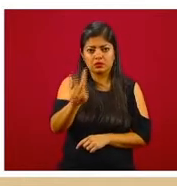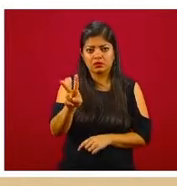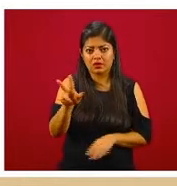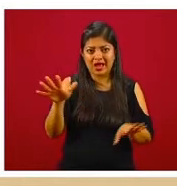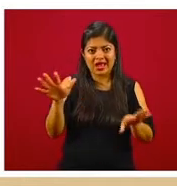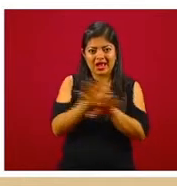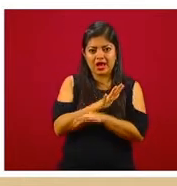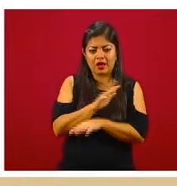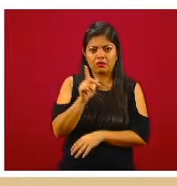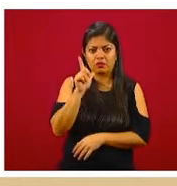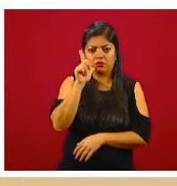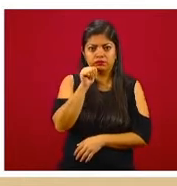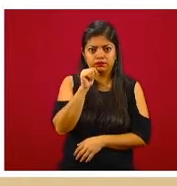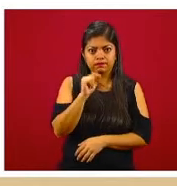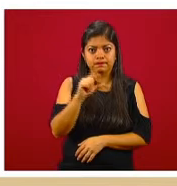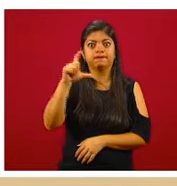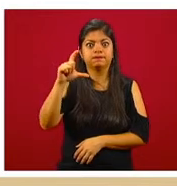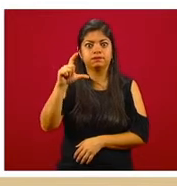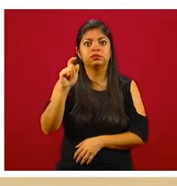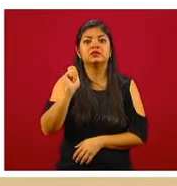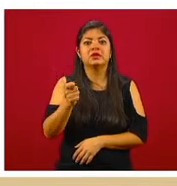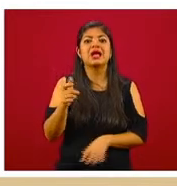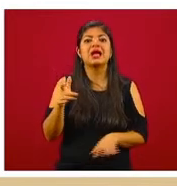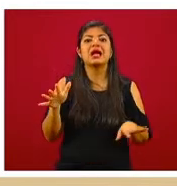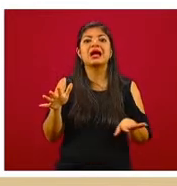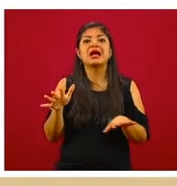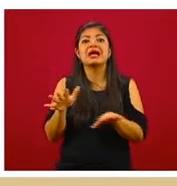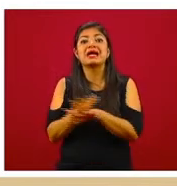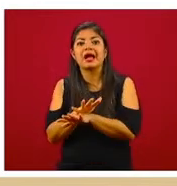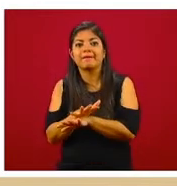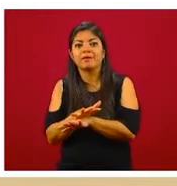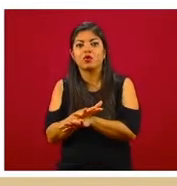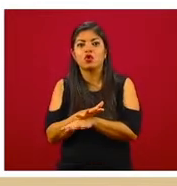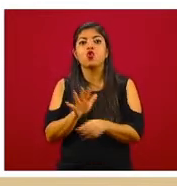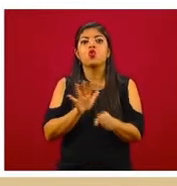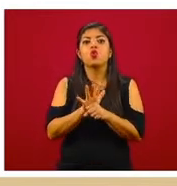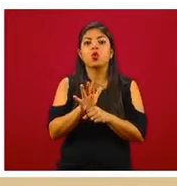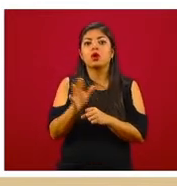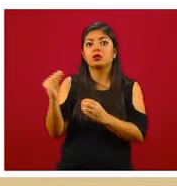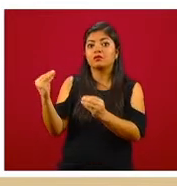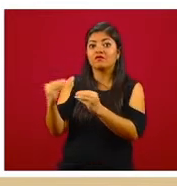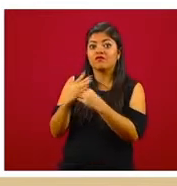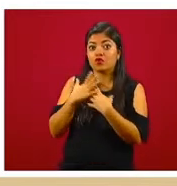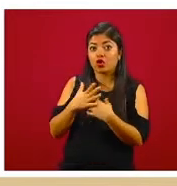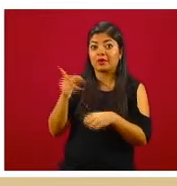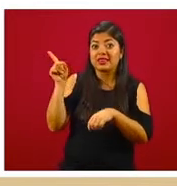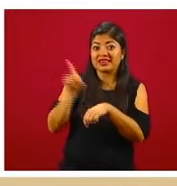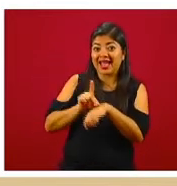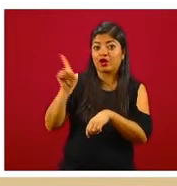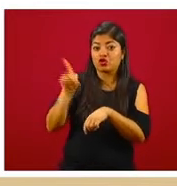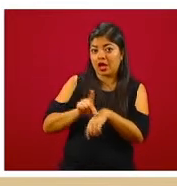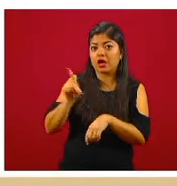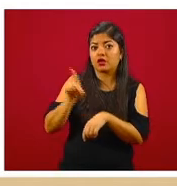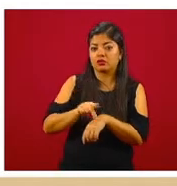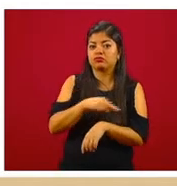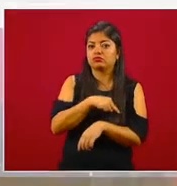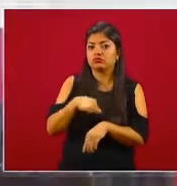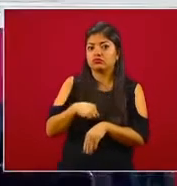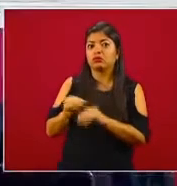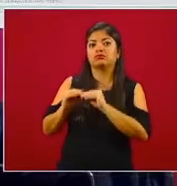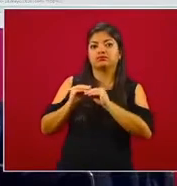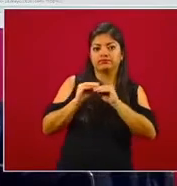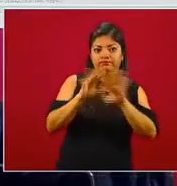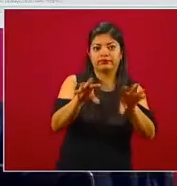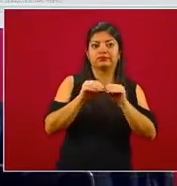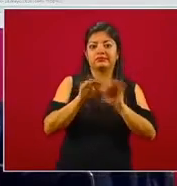separates cambio de the un día death para otro, in estamos which day hablando they del happen. cambio So en when lo you que see se a reporta, major en lo que change se from one day informa to cada another, día. Y we eso are que lo looking informamos at a